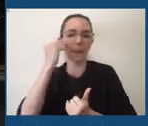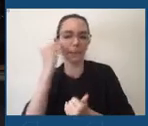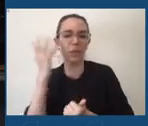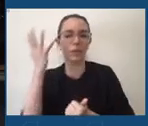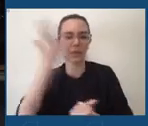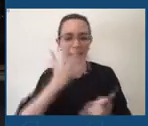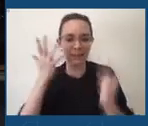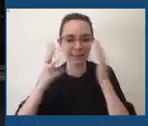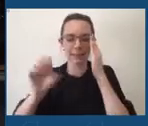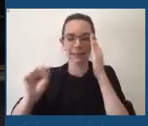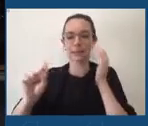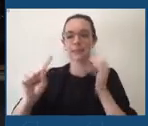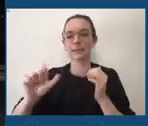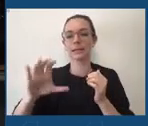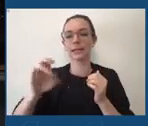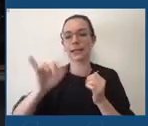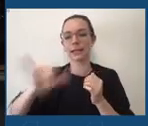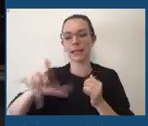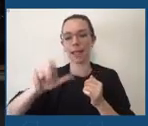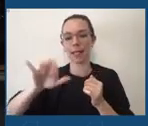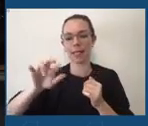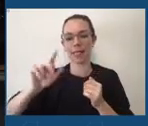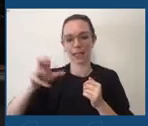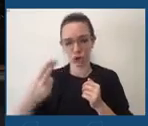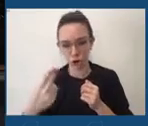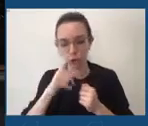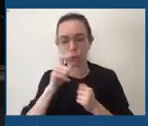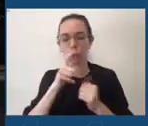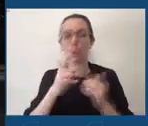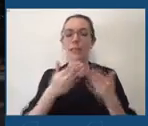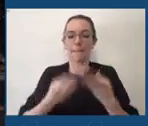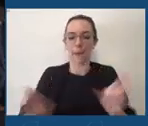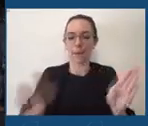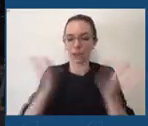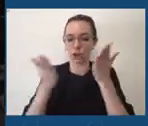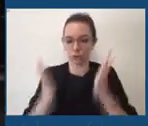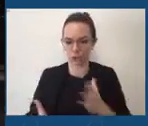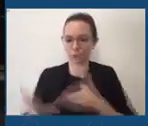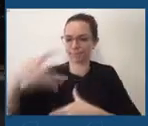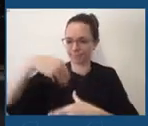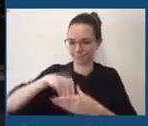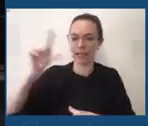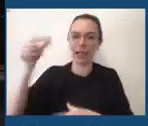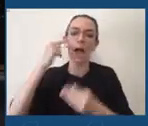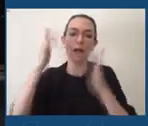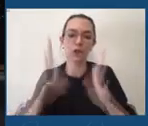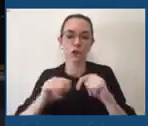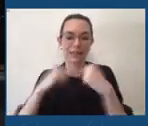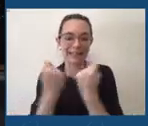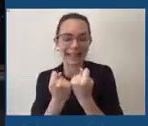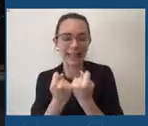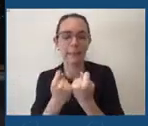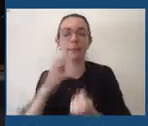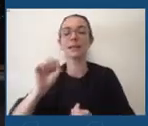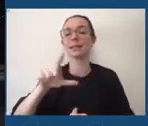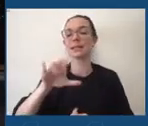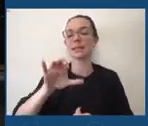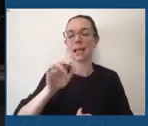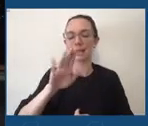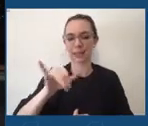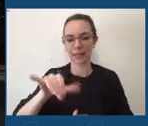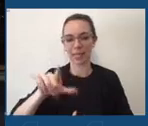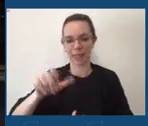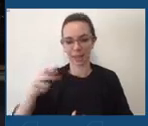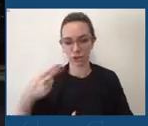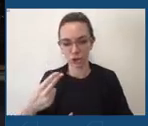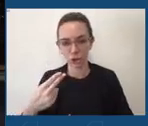Stacey Lynch, who's a public servant, is part of the governor's team, and Stacey Lynch is Bill Lynch's daughter, and she's